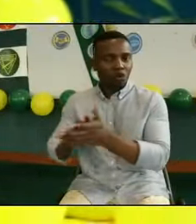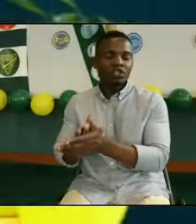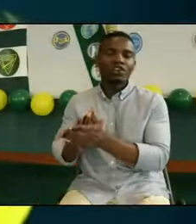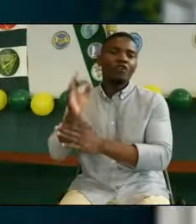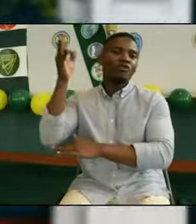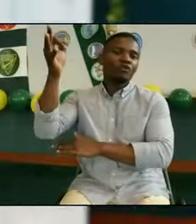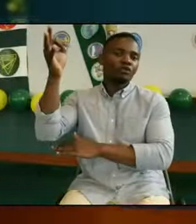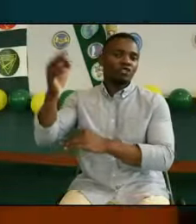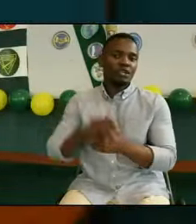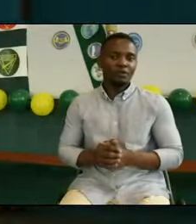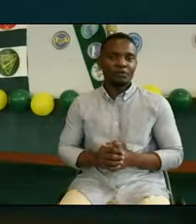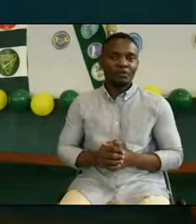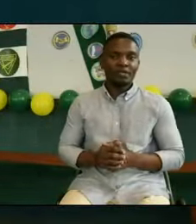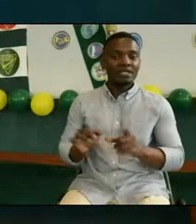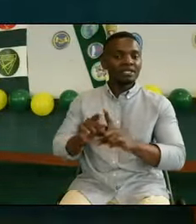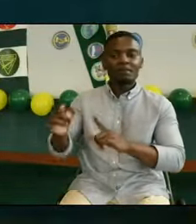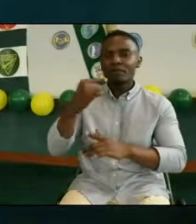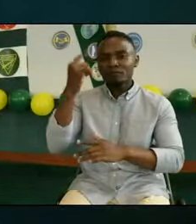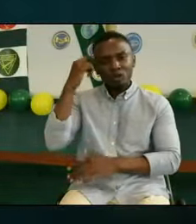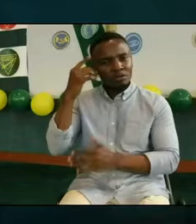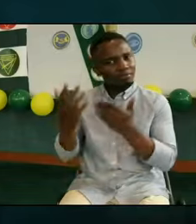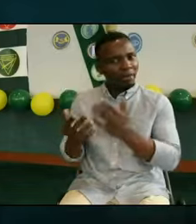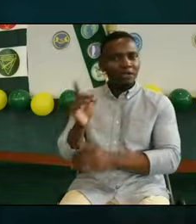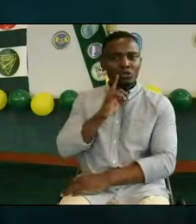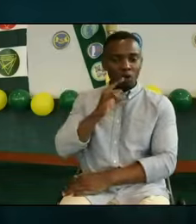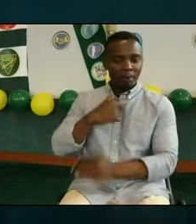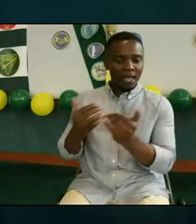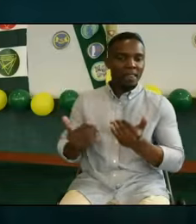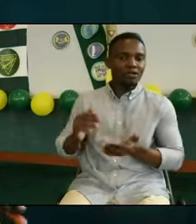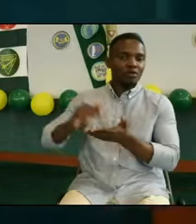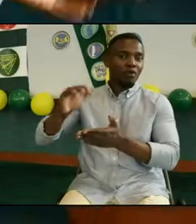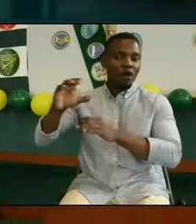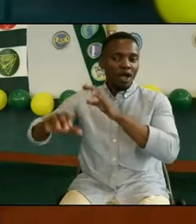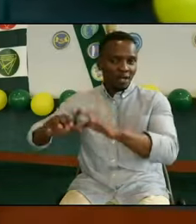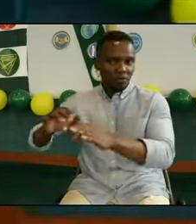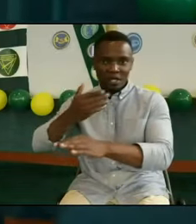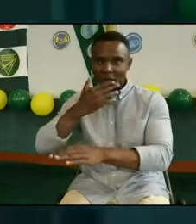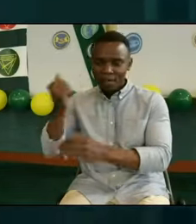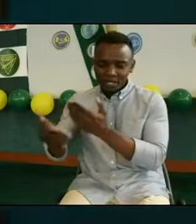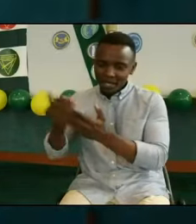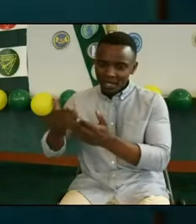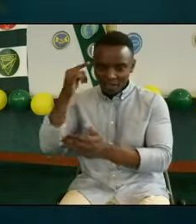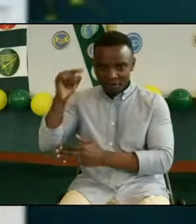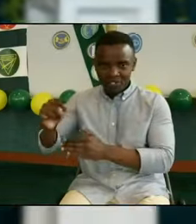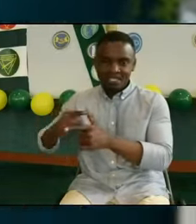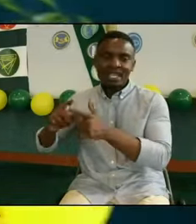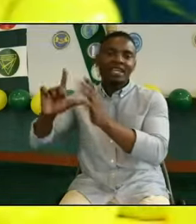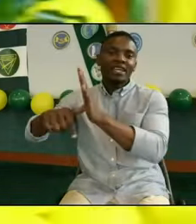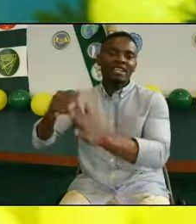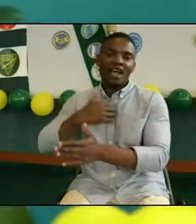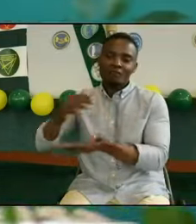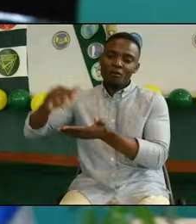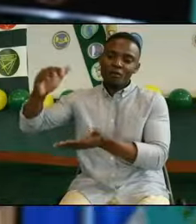more animals, let me reproduce more animals so that tomorrow when I need it, I can just walk and have one. But his